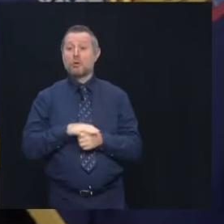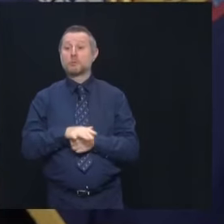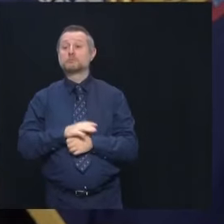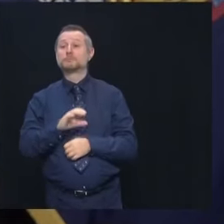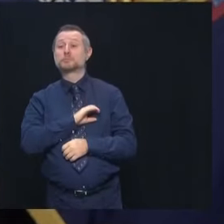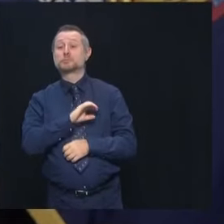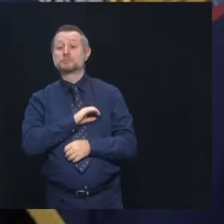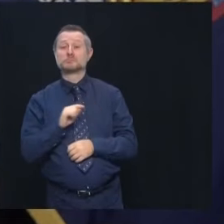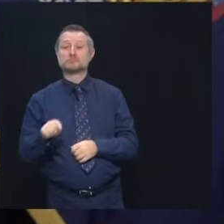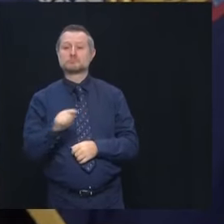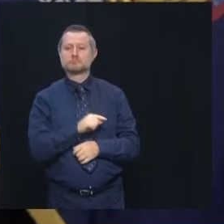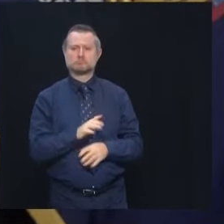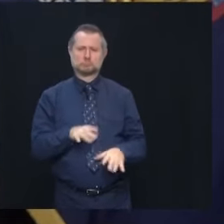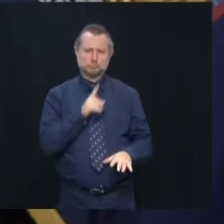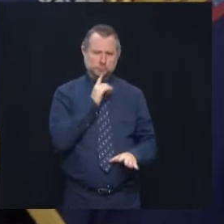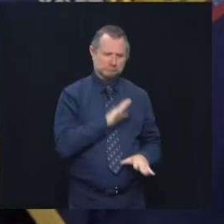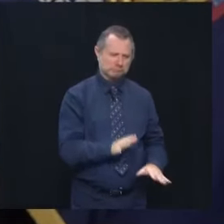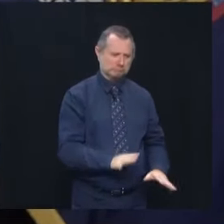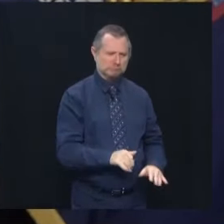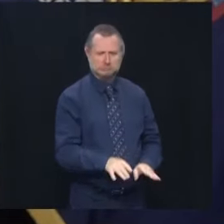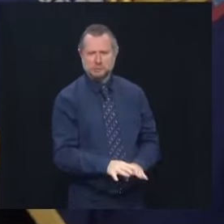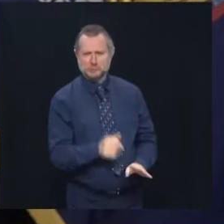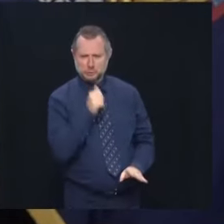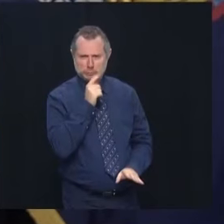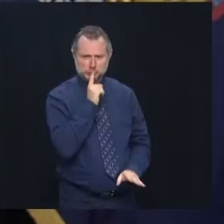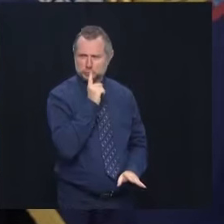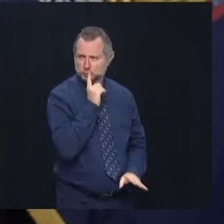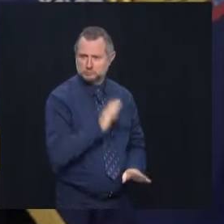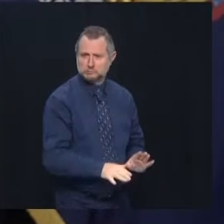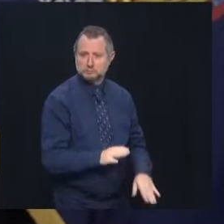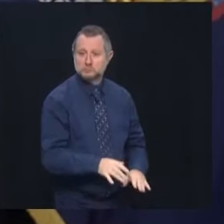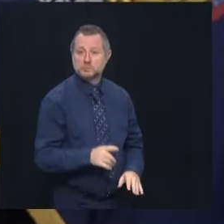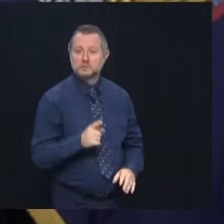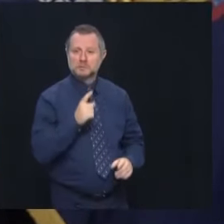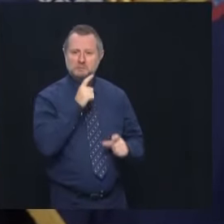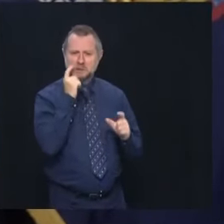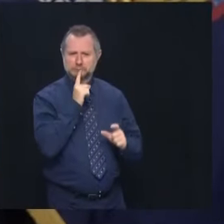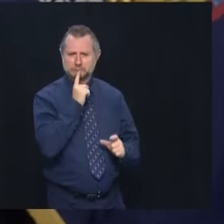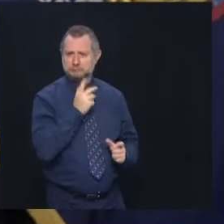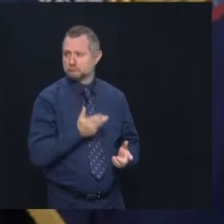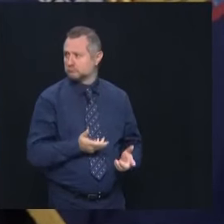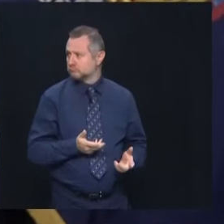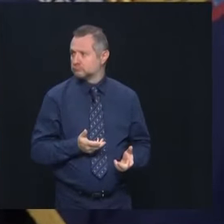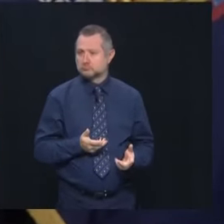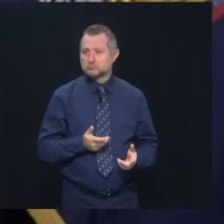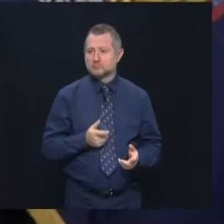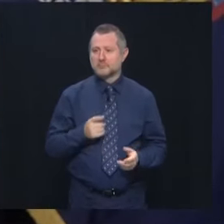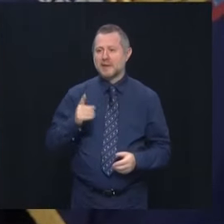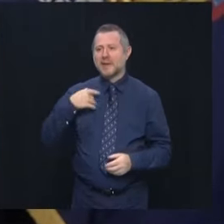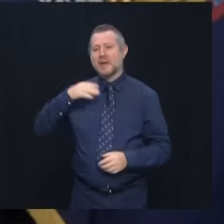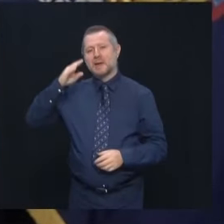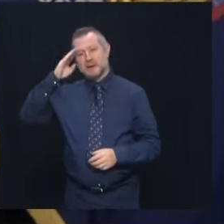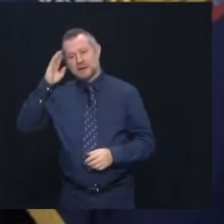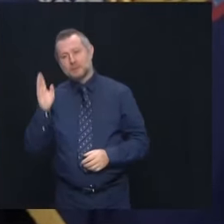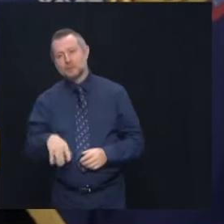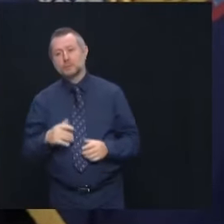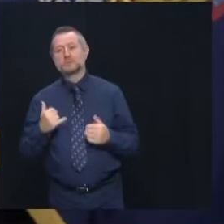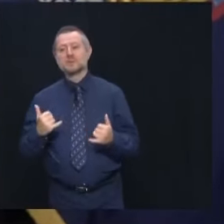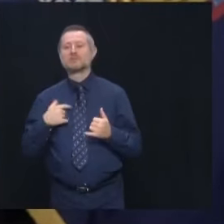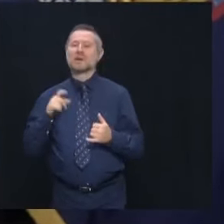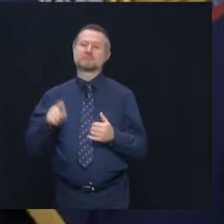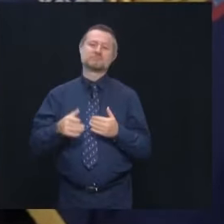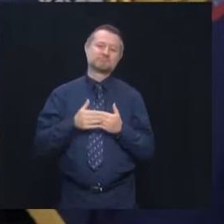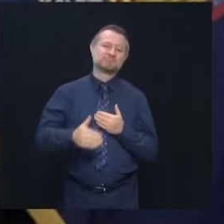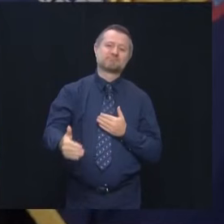don't close down bars. And we don't tell people to wear masks. I know you've never done it before, but you have to do it.